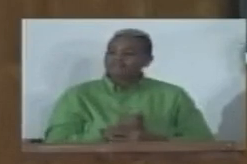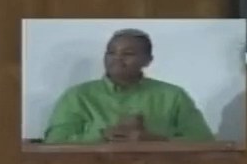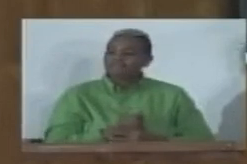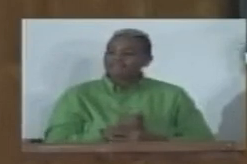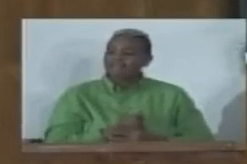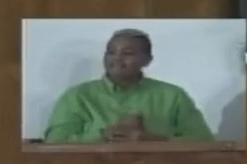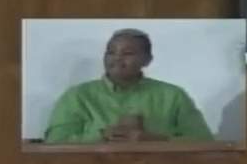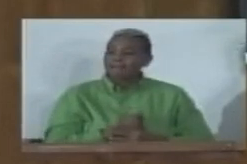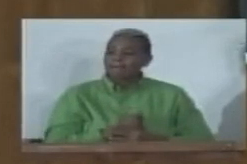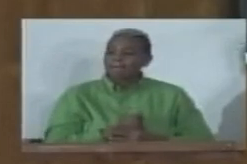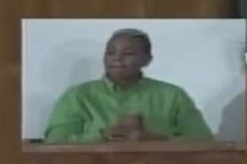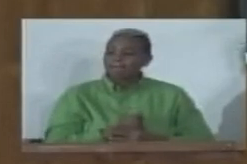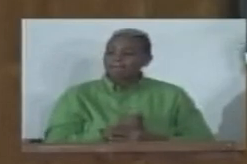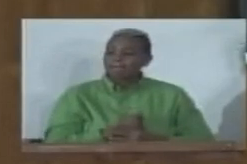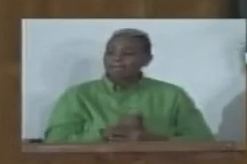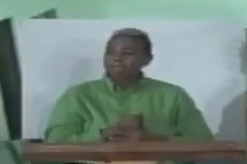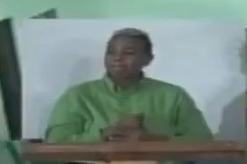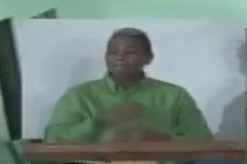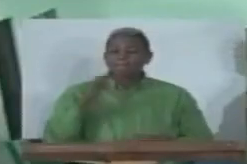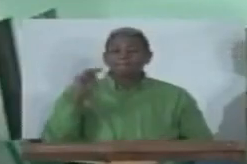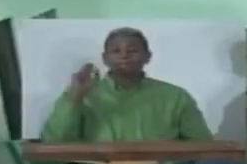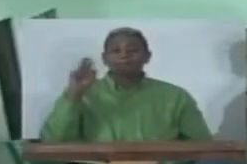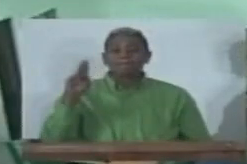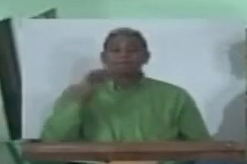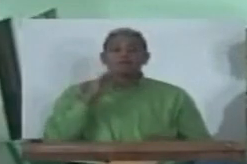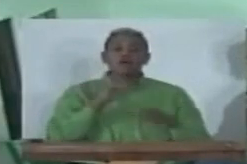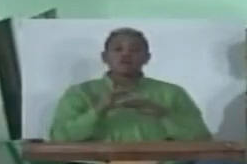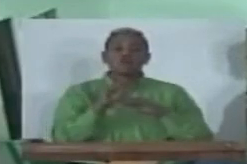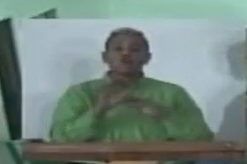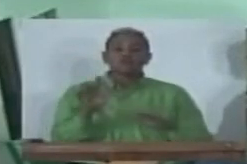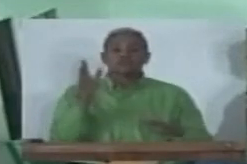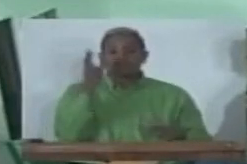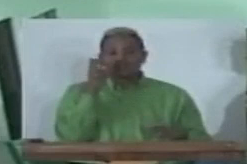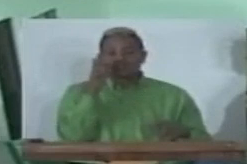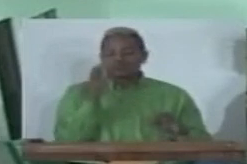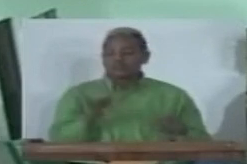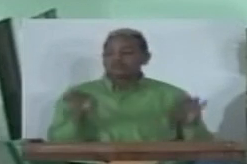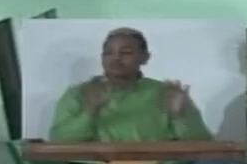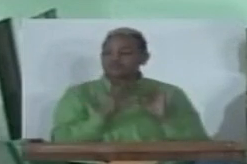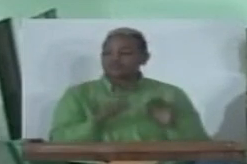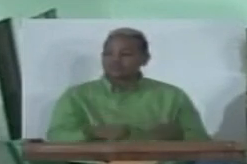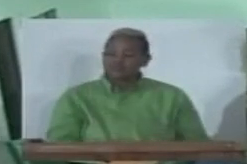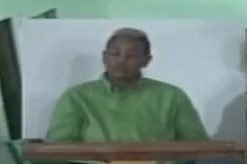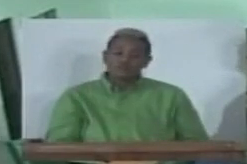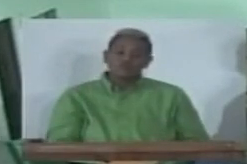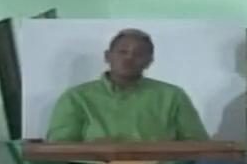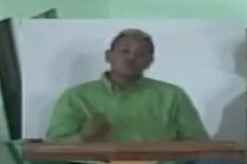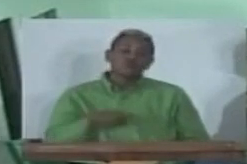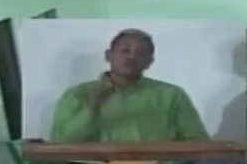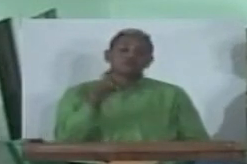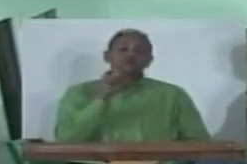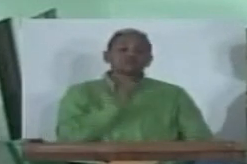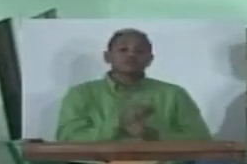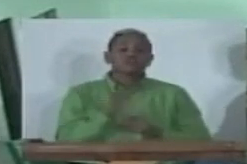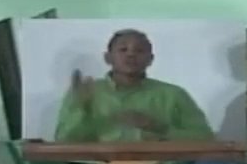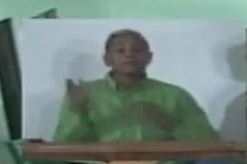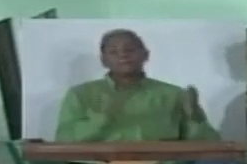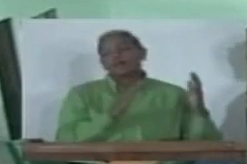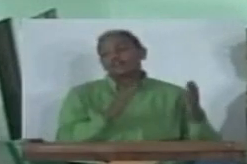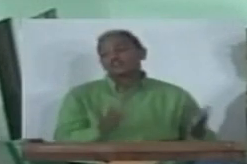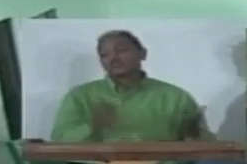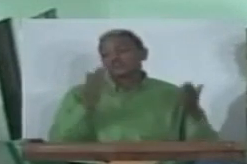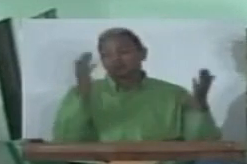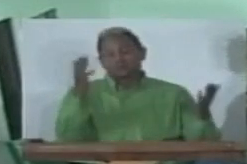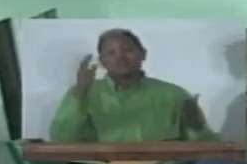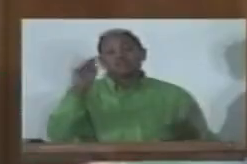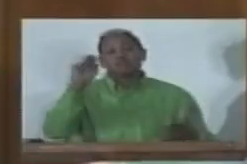Mr. Mayor and Councillor, important. Let me repeat. We must ensure that the plans submitted to the